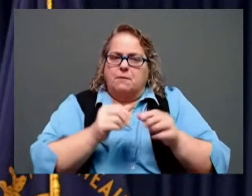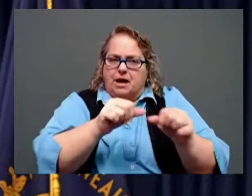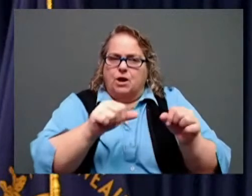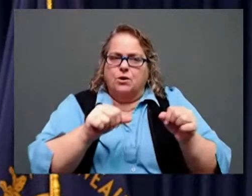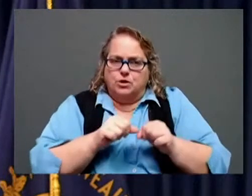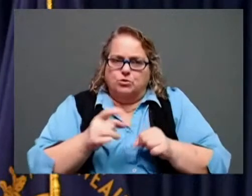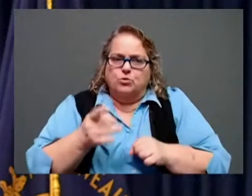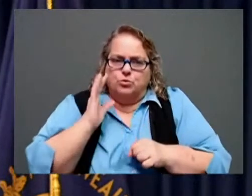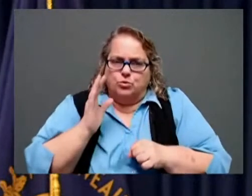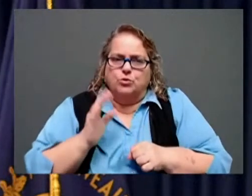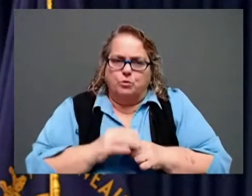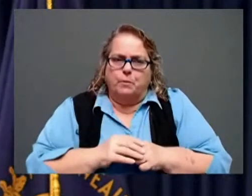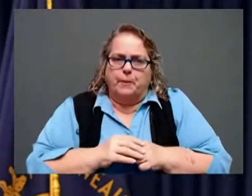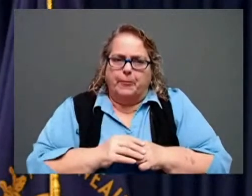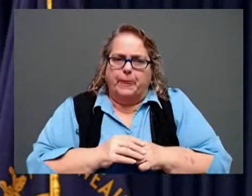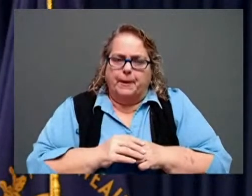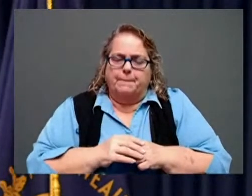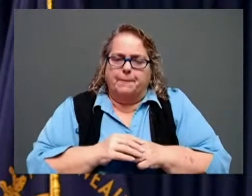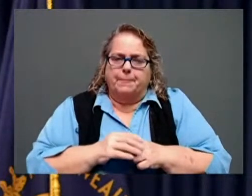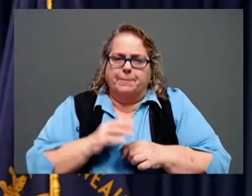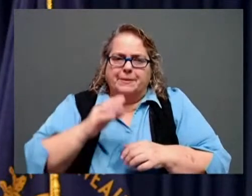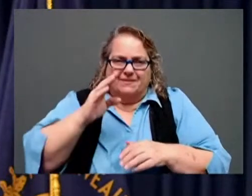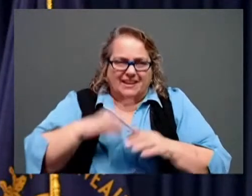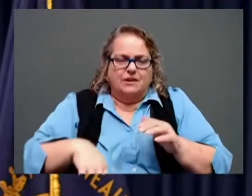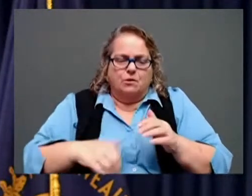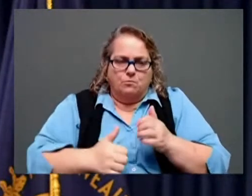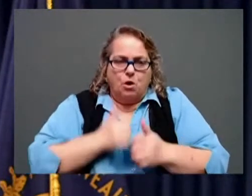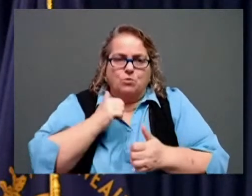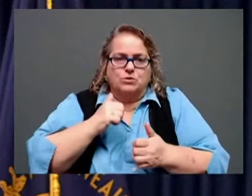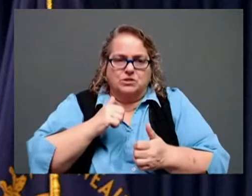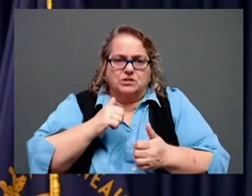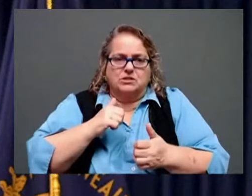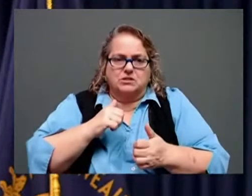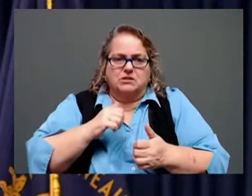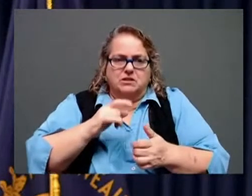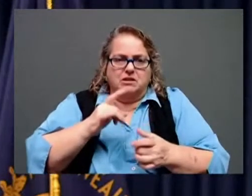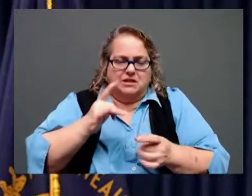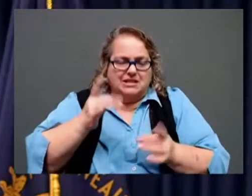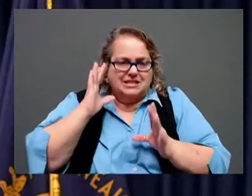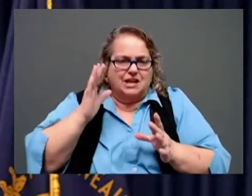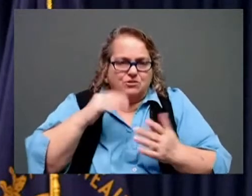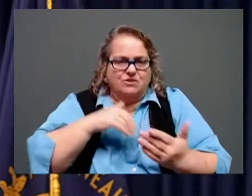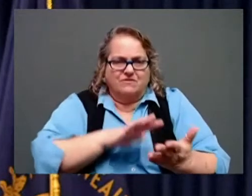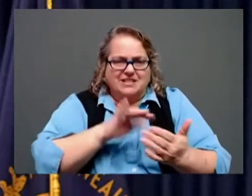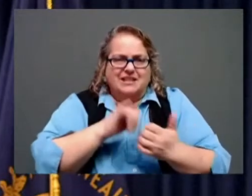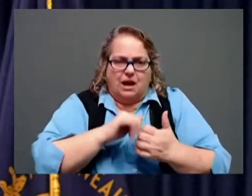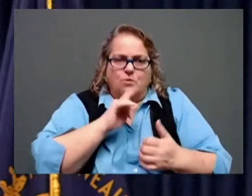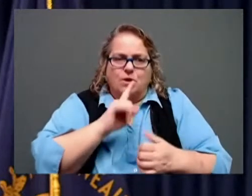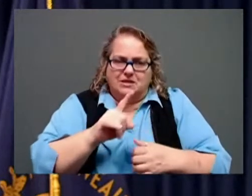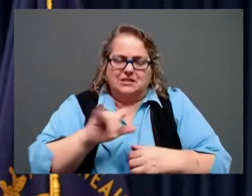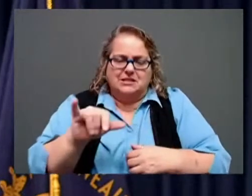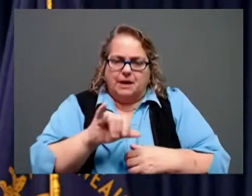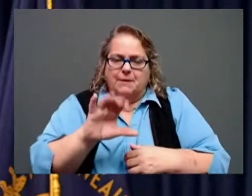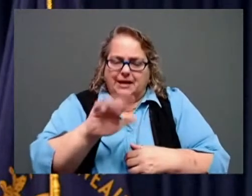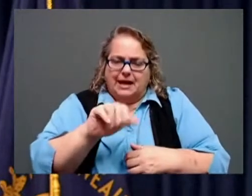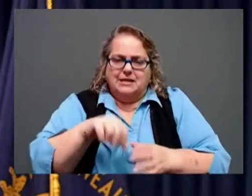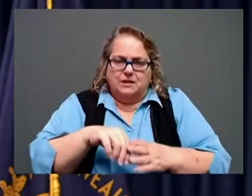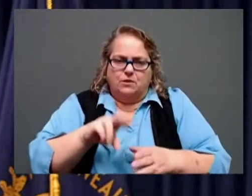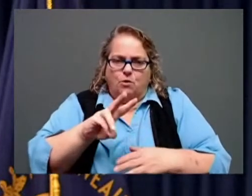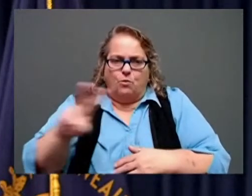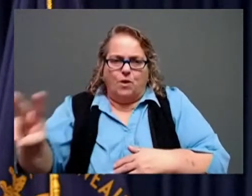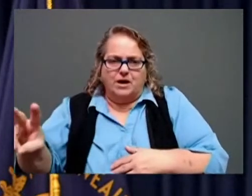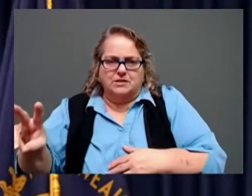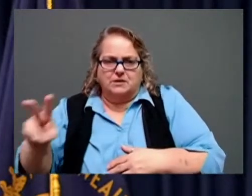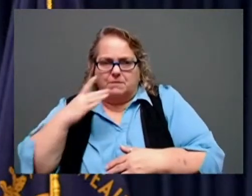most disasters face. That was the case in the West because the other towns with